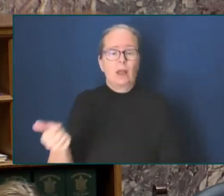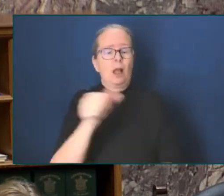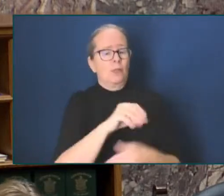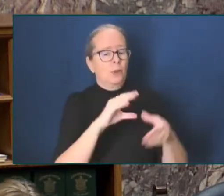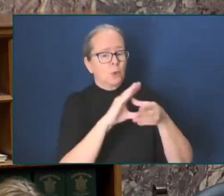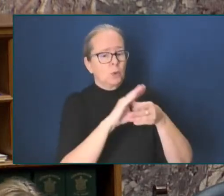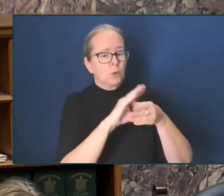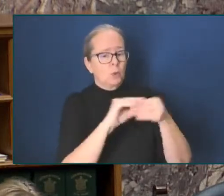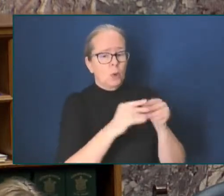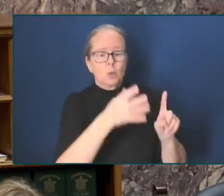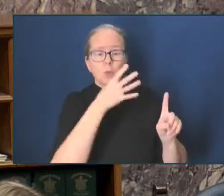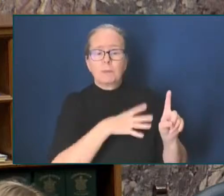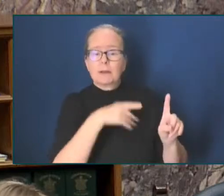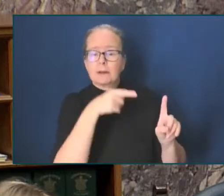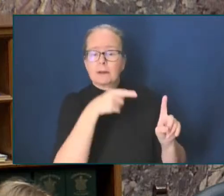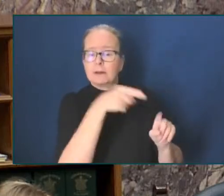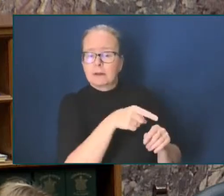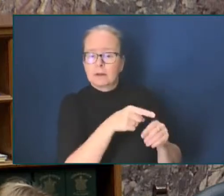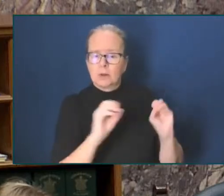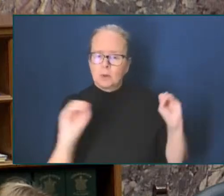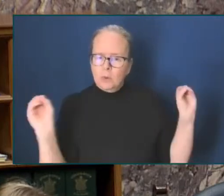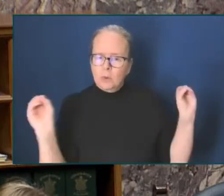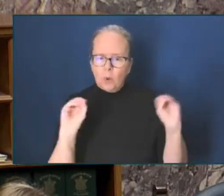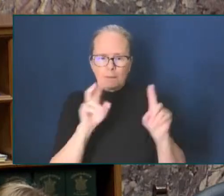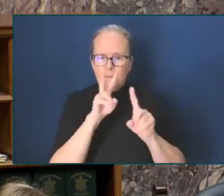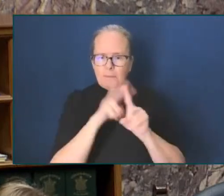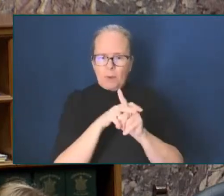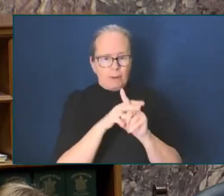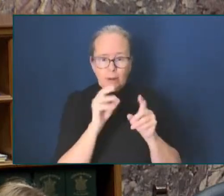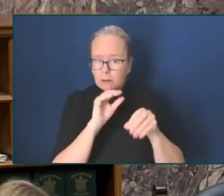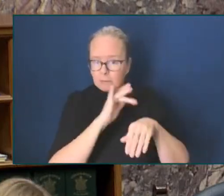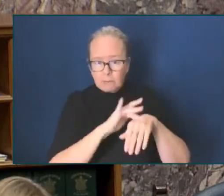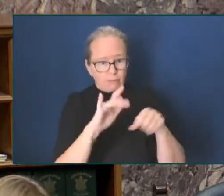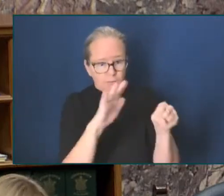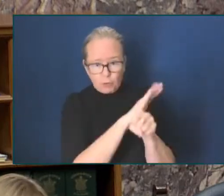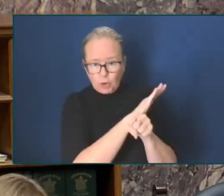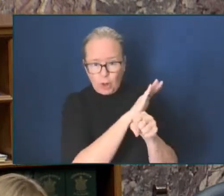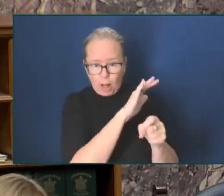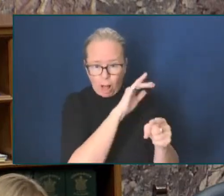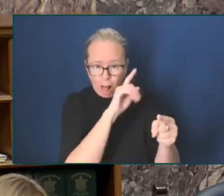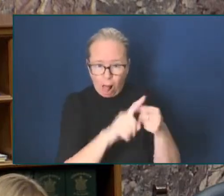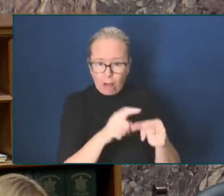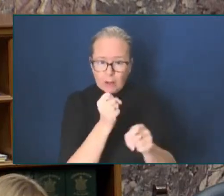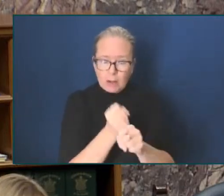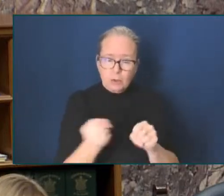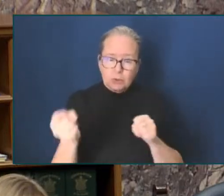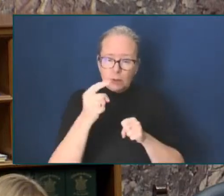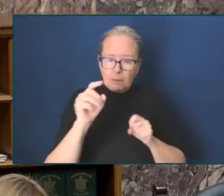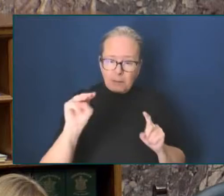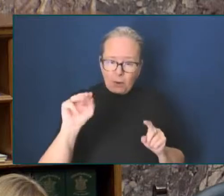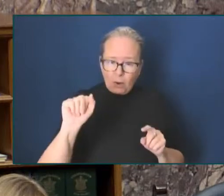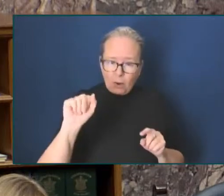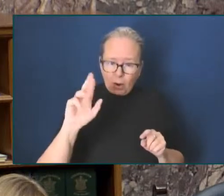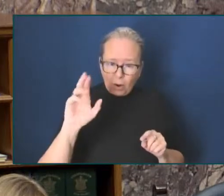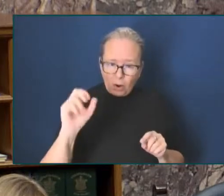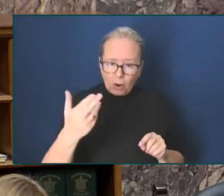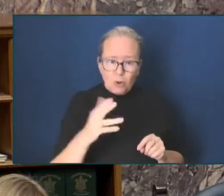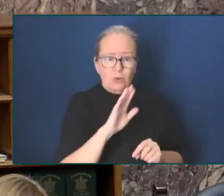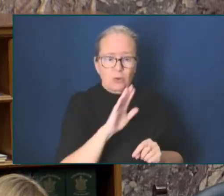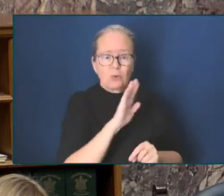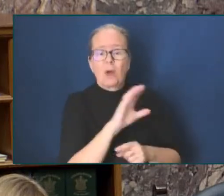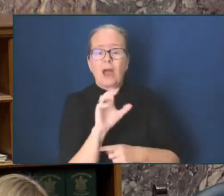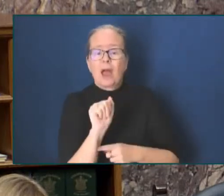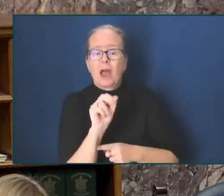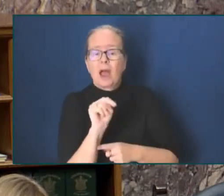year, virtually guaranteeing that these cancers will progress and in some cases will become